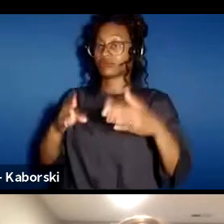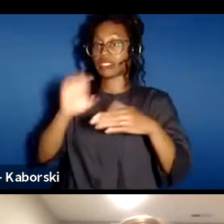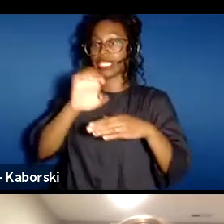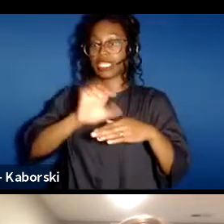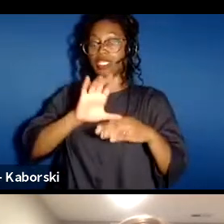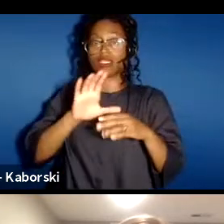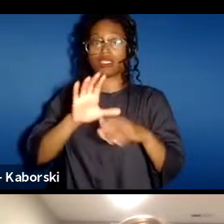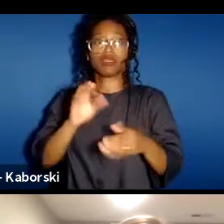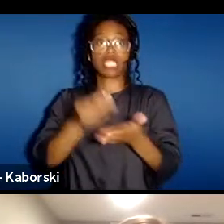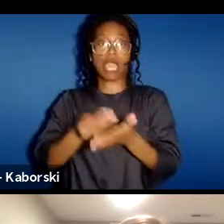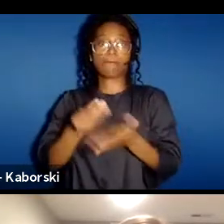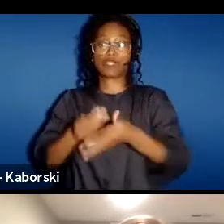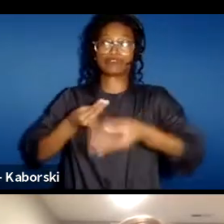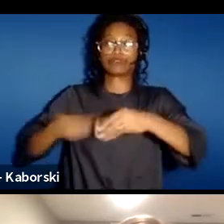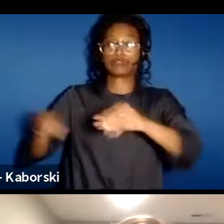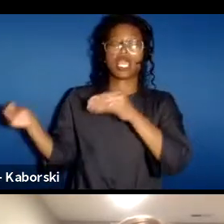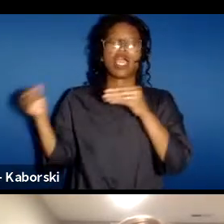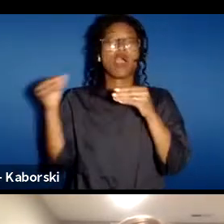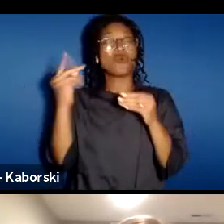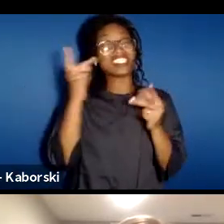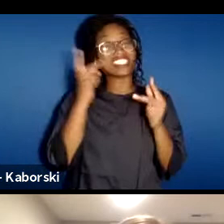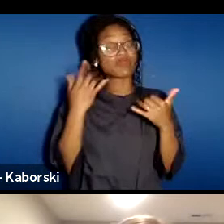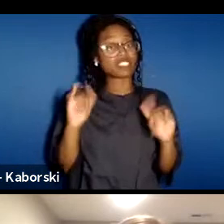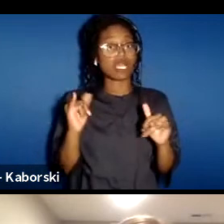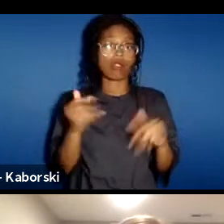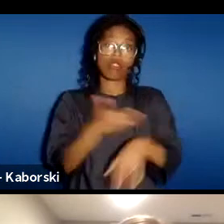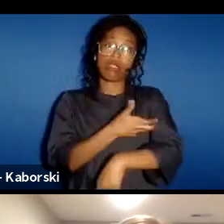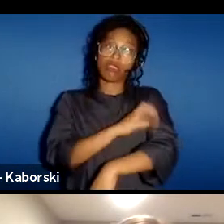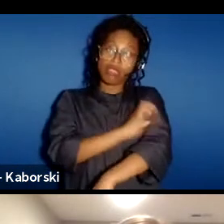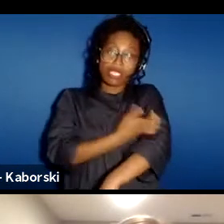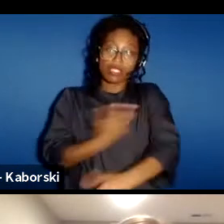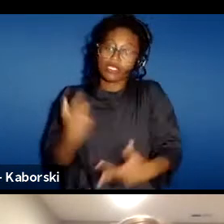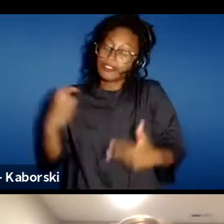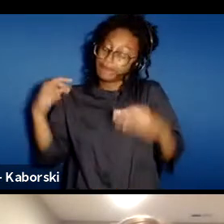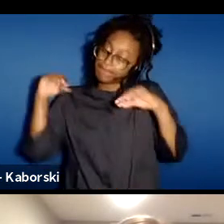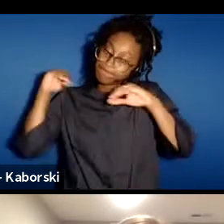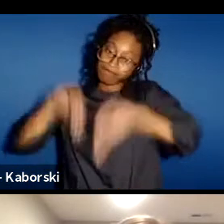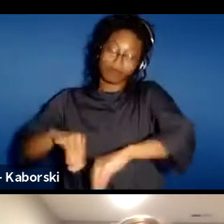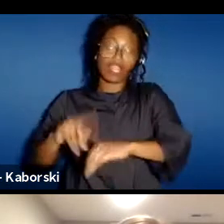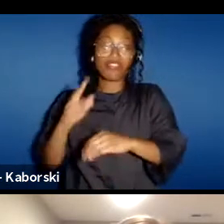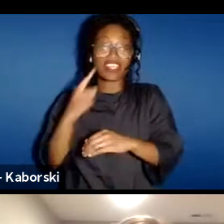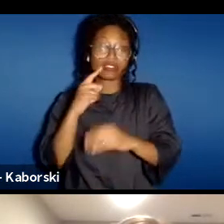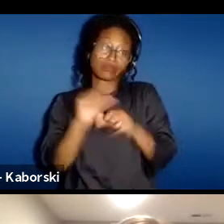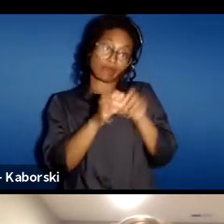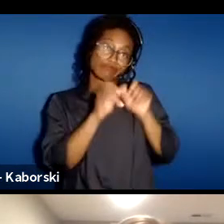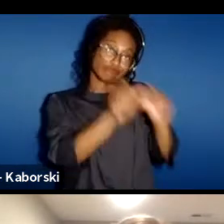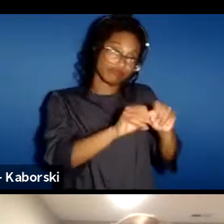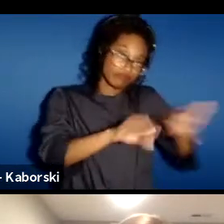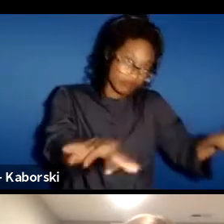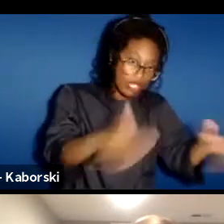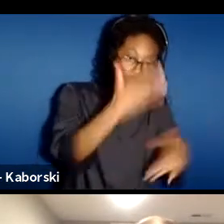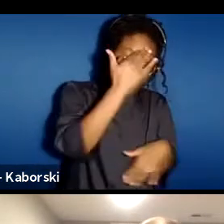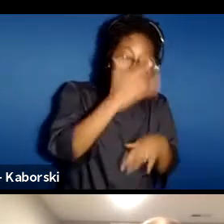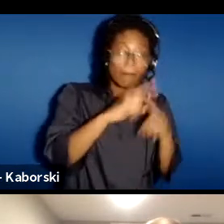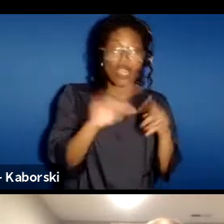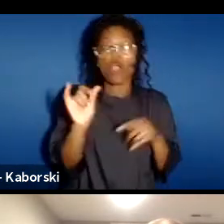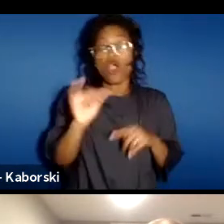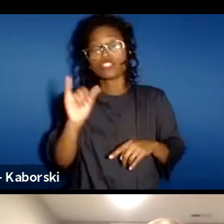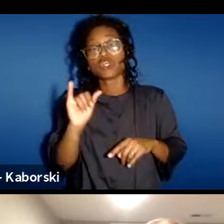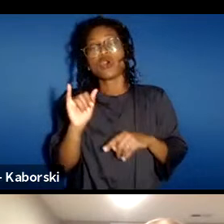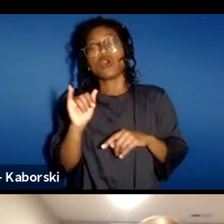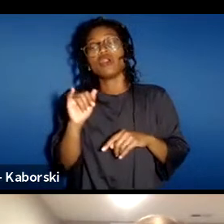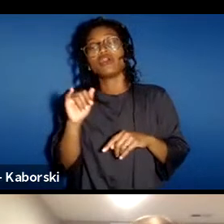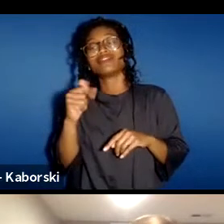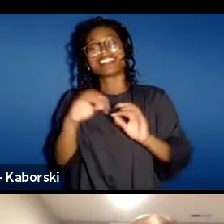e-commerce. And I think we're seeing that we're still putting a lot of energy into that because it's still, well, of course, the pandemic's still going on, but also that was just kind of